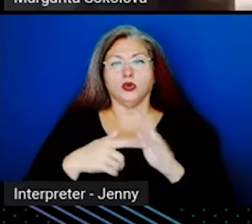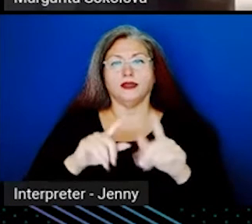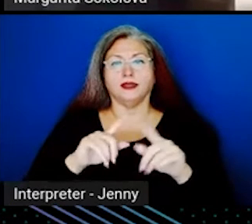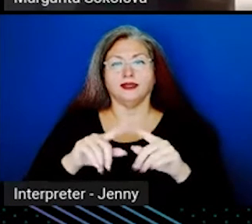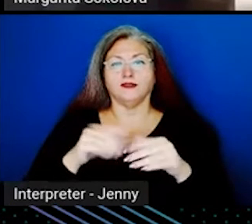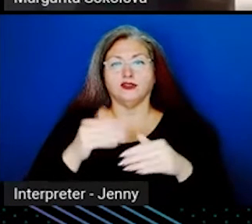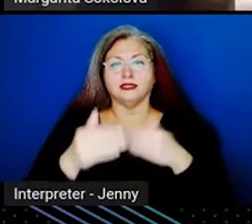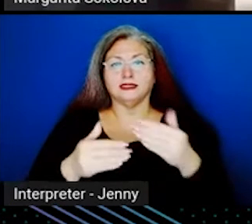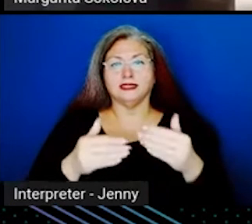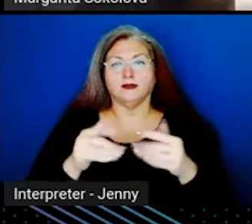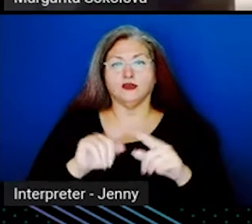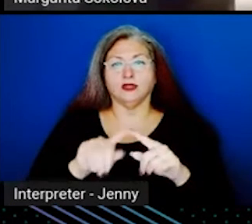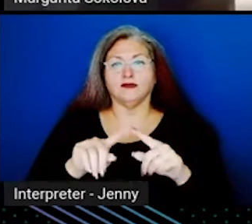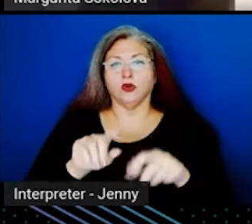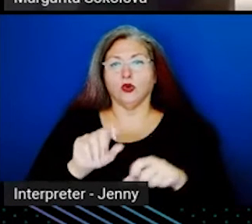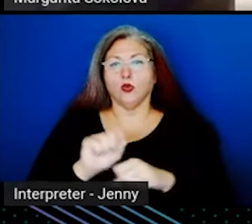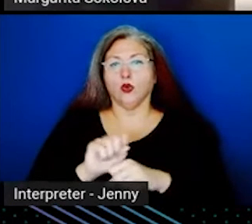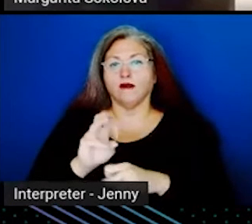action I take.